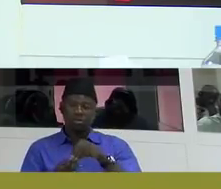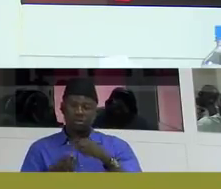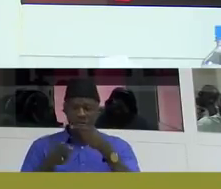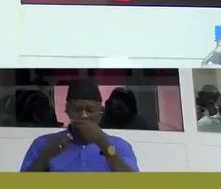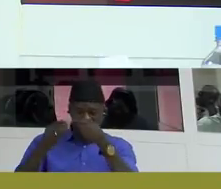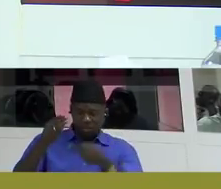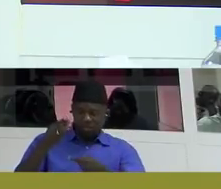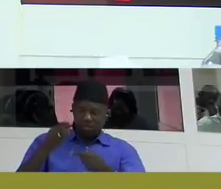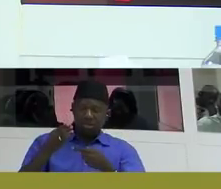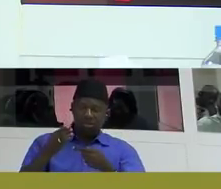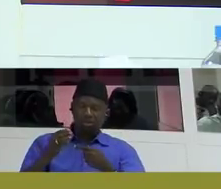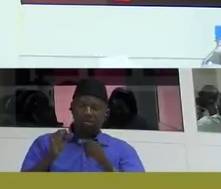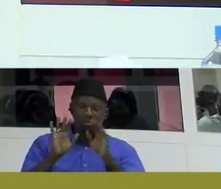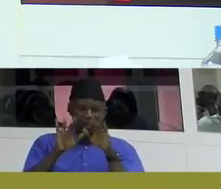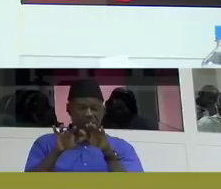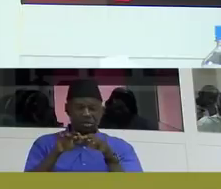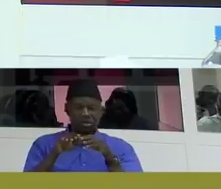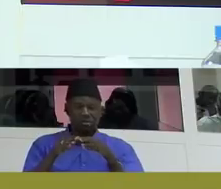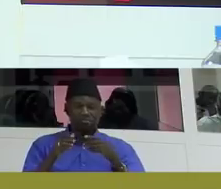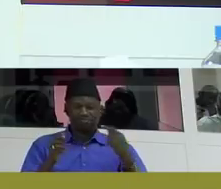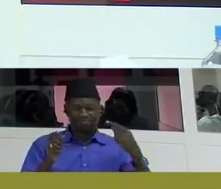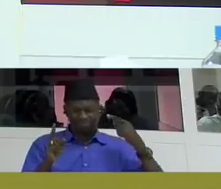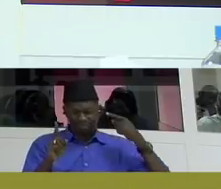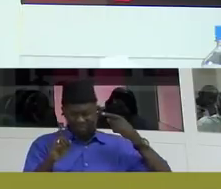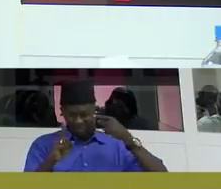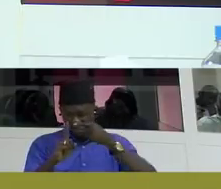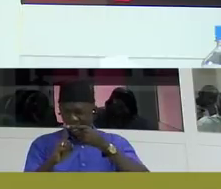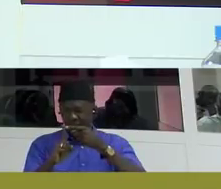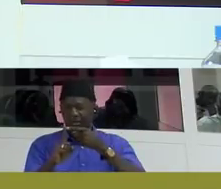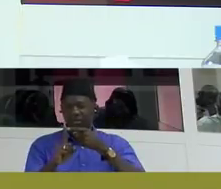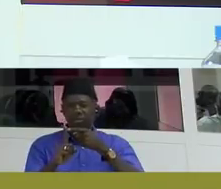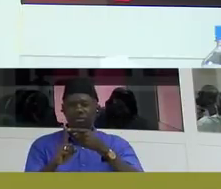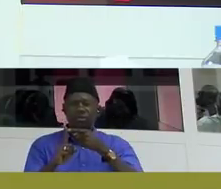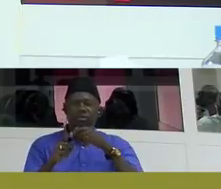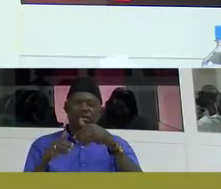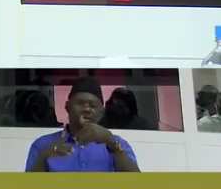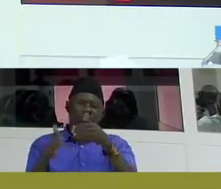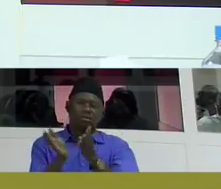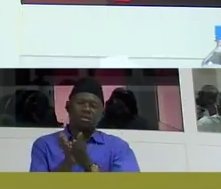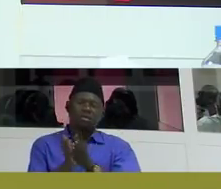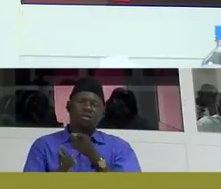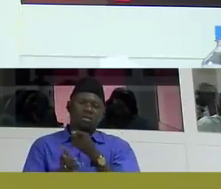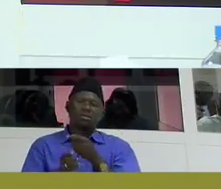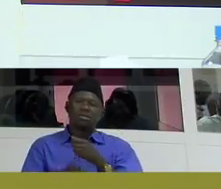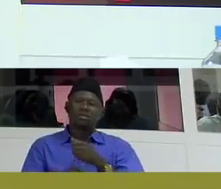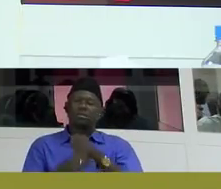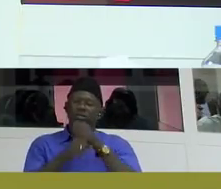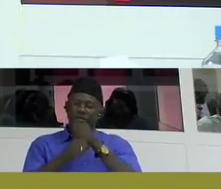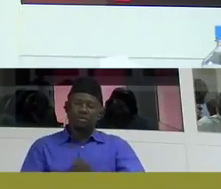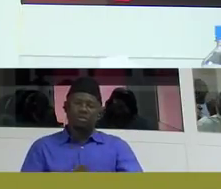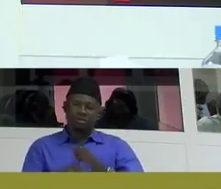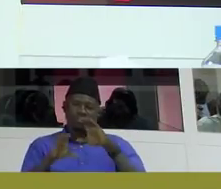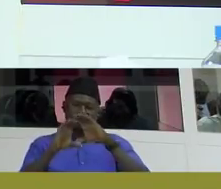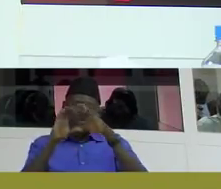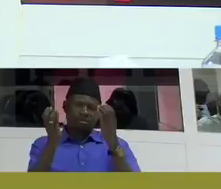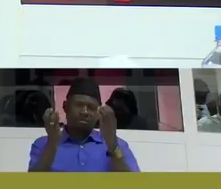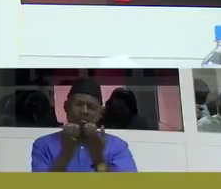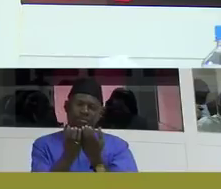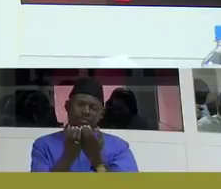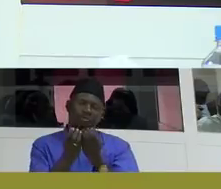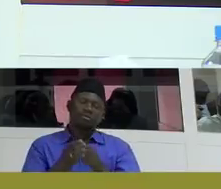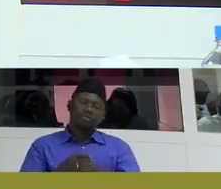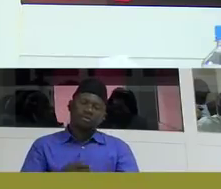harassment targeting a specific group, and that's the Christian community. The